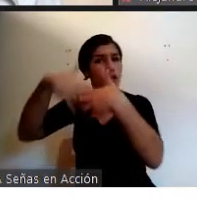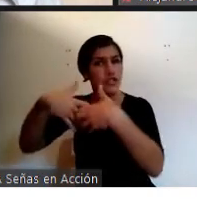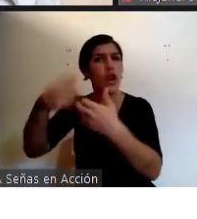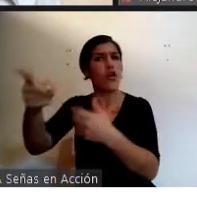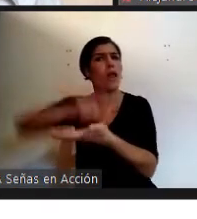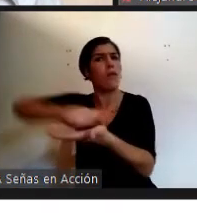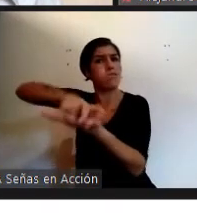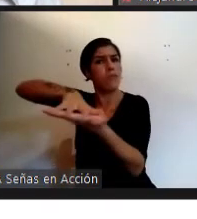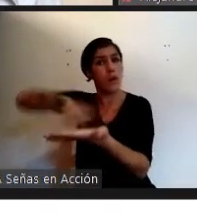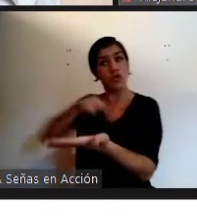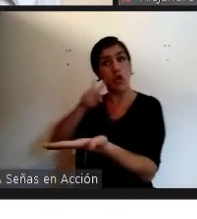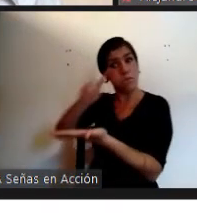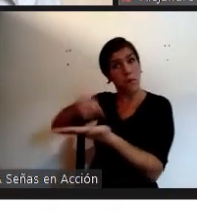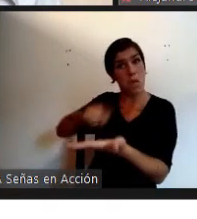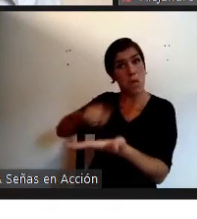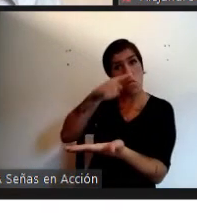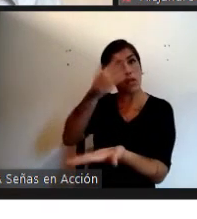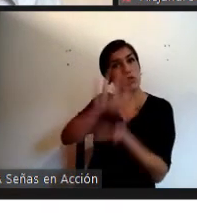world